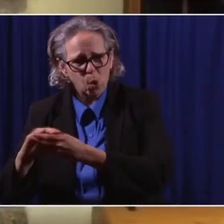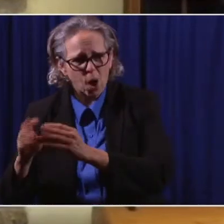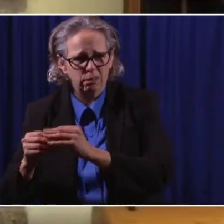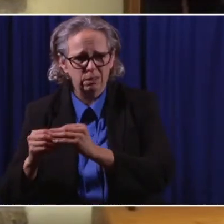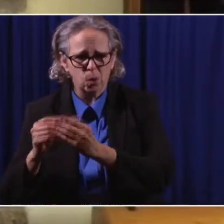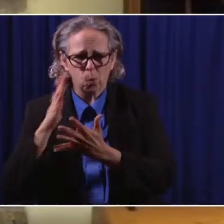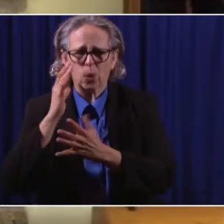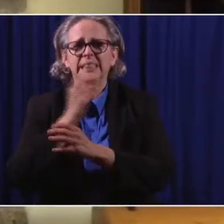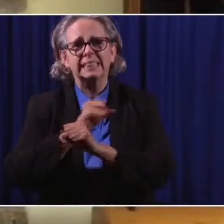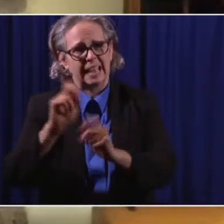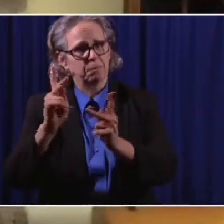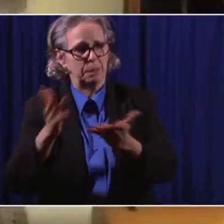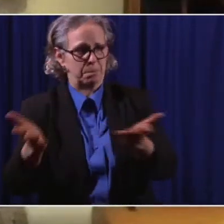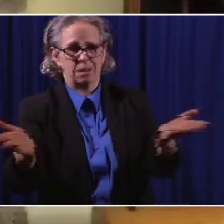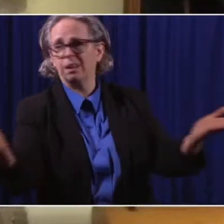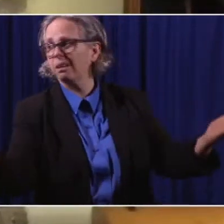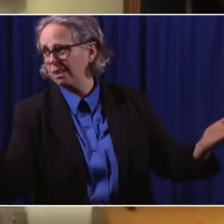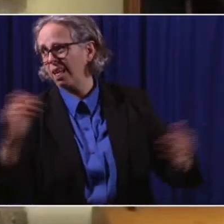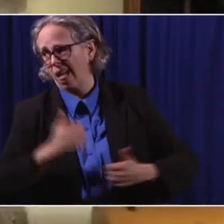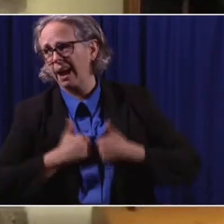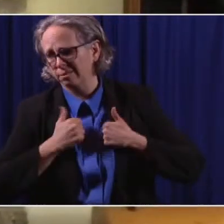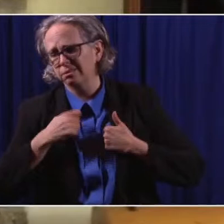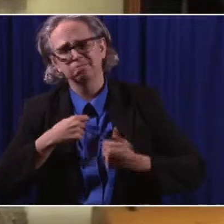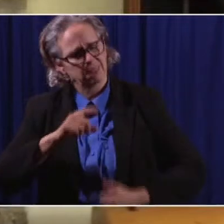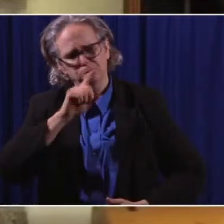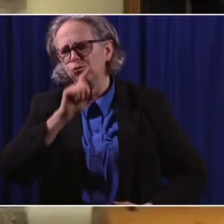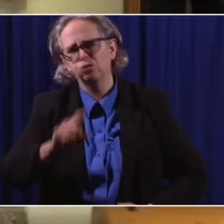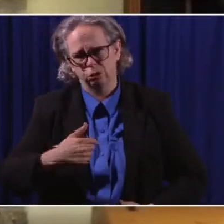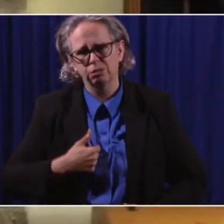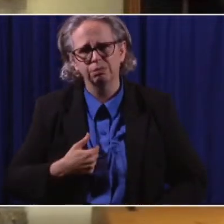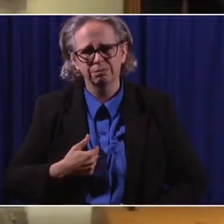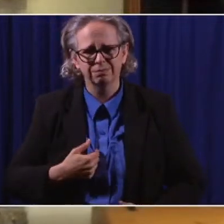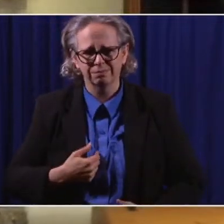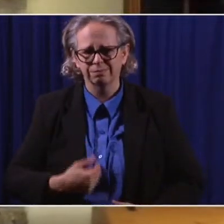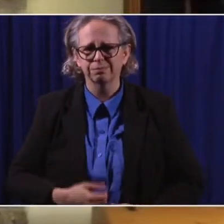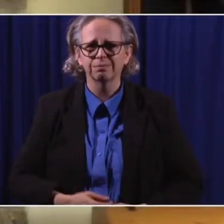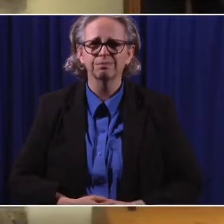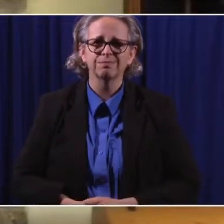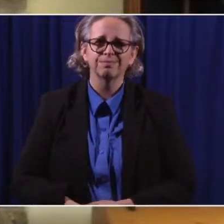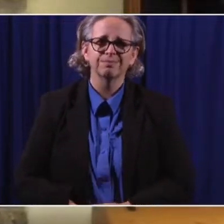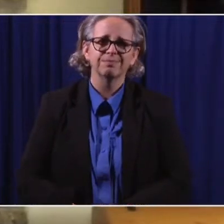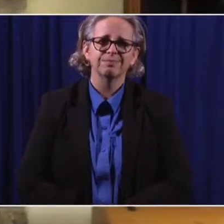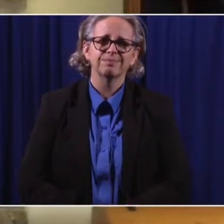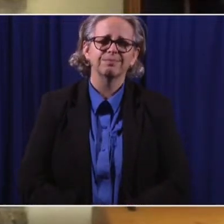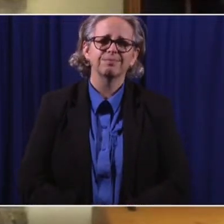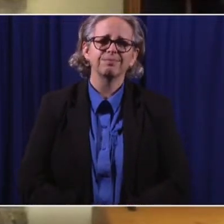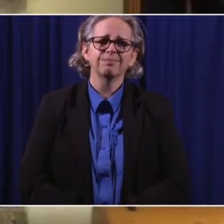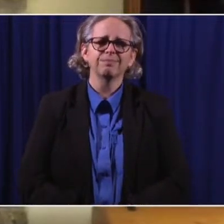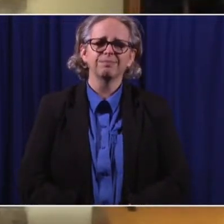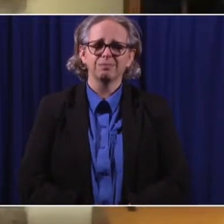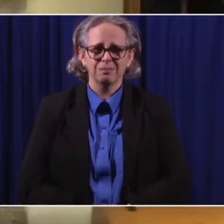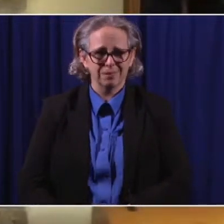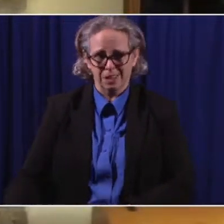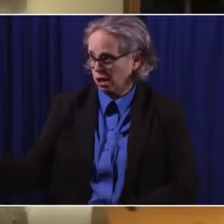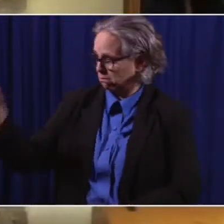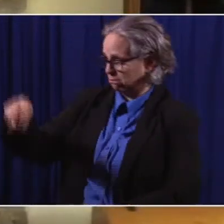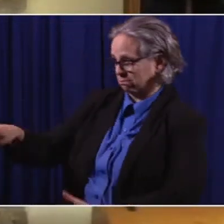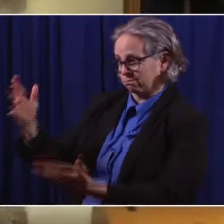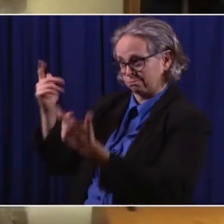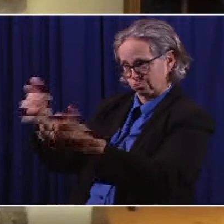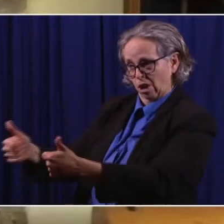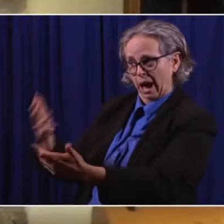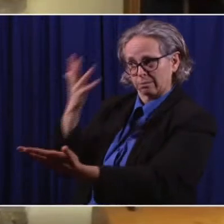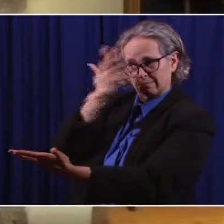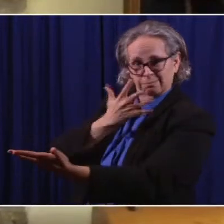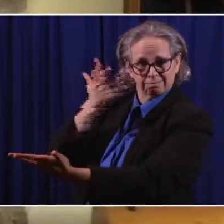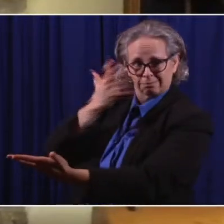agony and their families from going through that as well. So you're looking great. You're feeling pretty good, a little